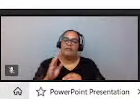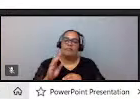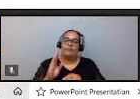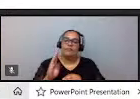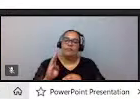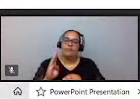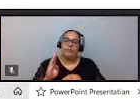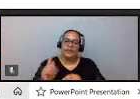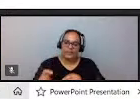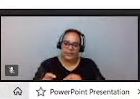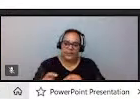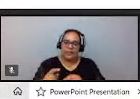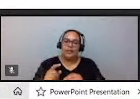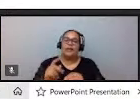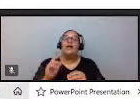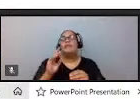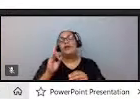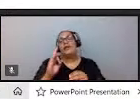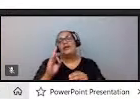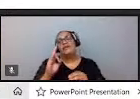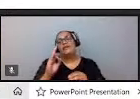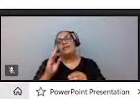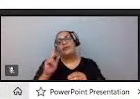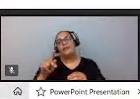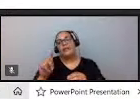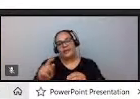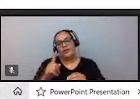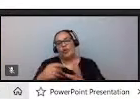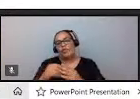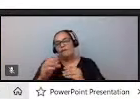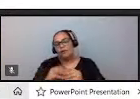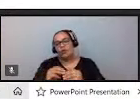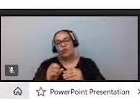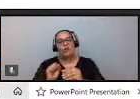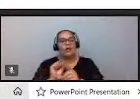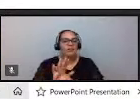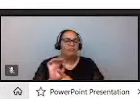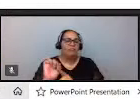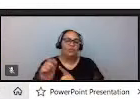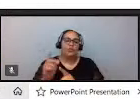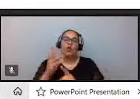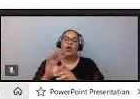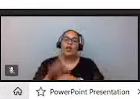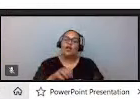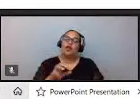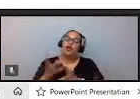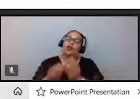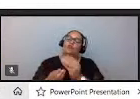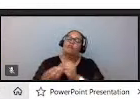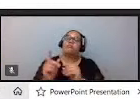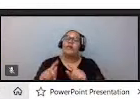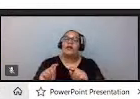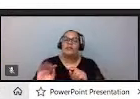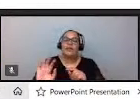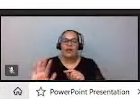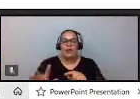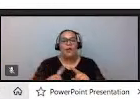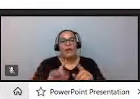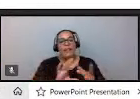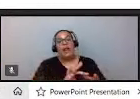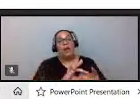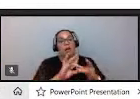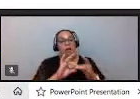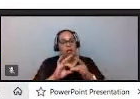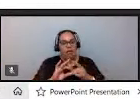to where it has an impact on the fruit and the agriculture that is being exported out of the port of Cape toown so that links